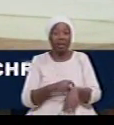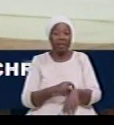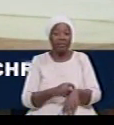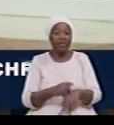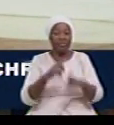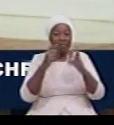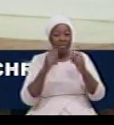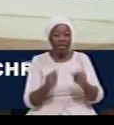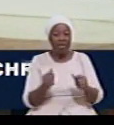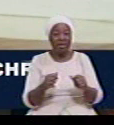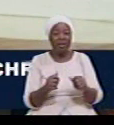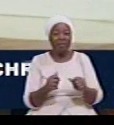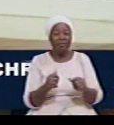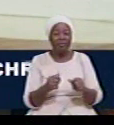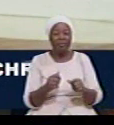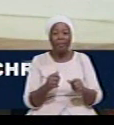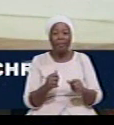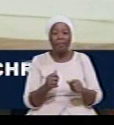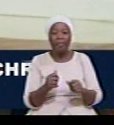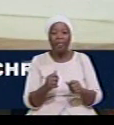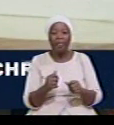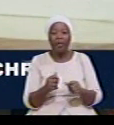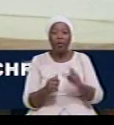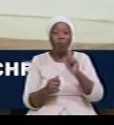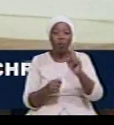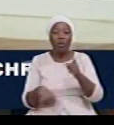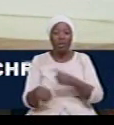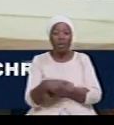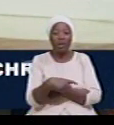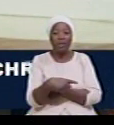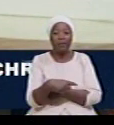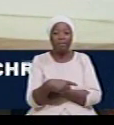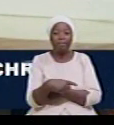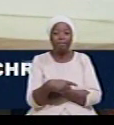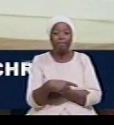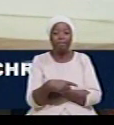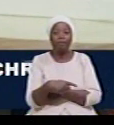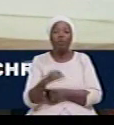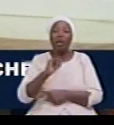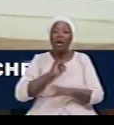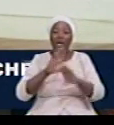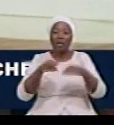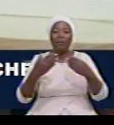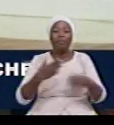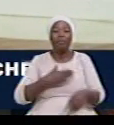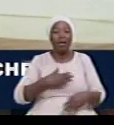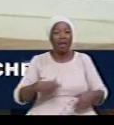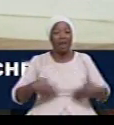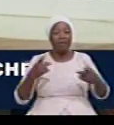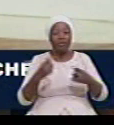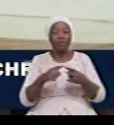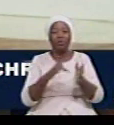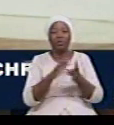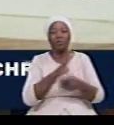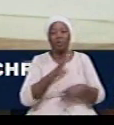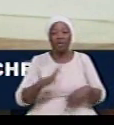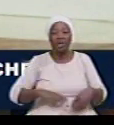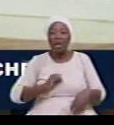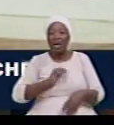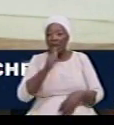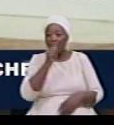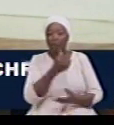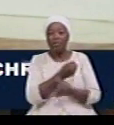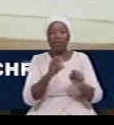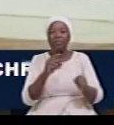instantaneously, one day, I gave my life to Christ, I'm saved.